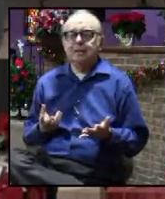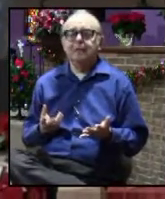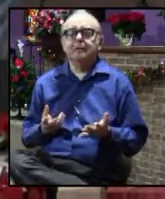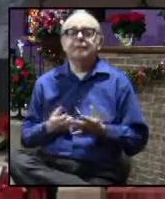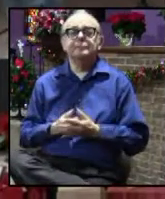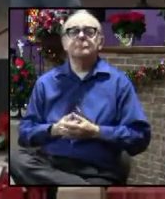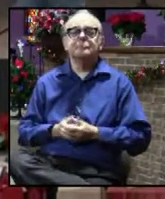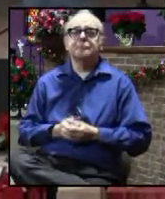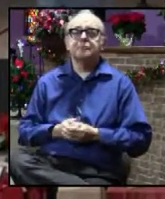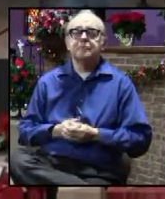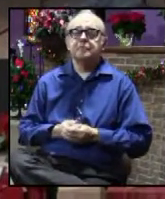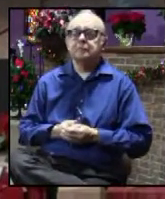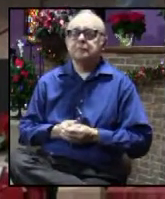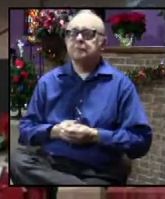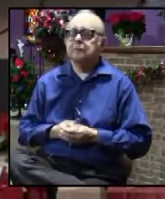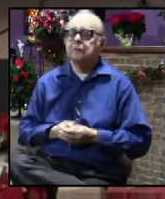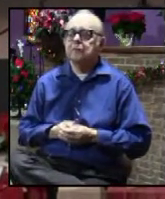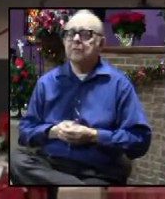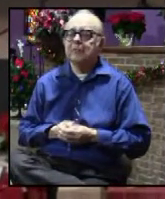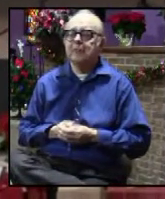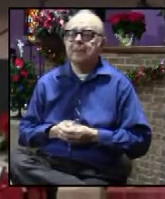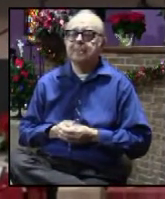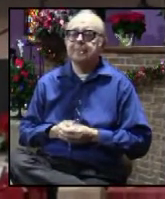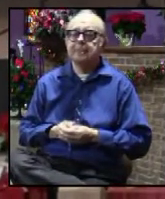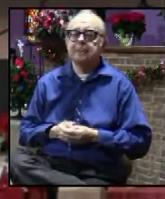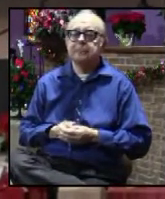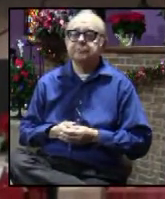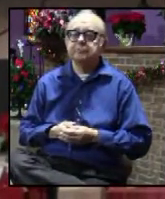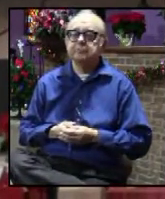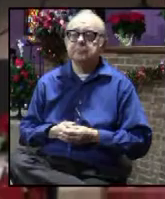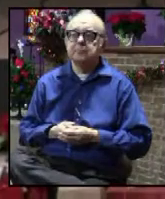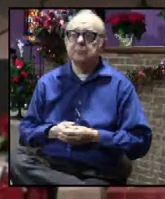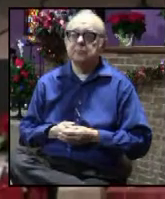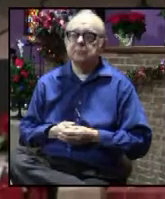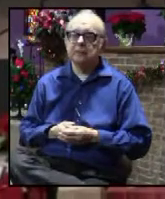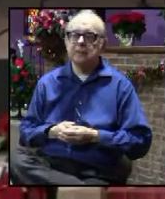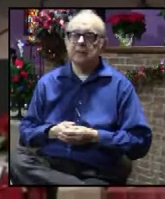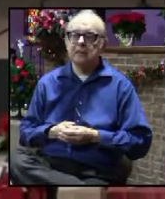Just a nice, easy beat. Nice, easy beat. They can clap too.